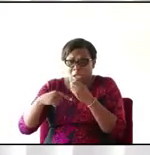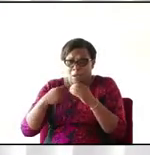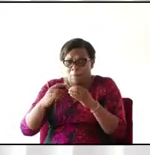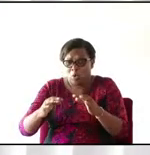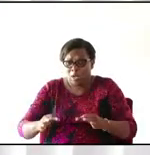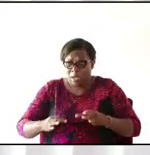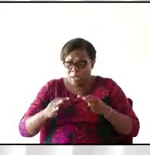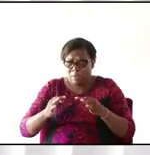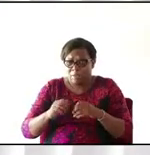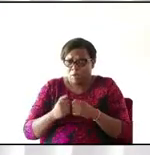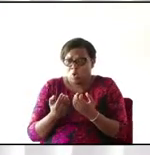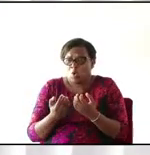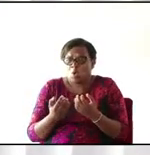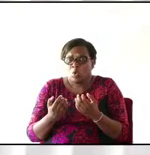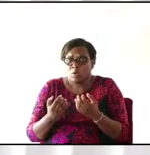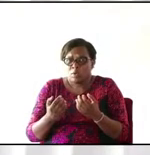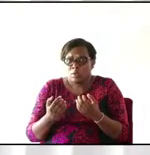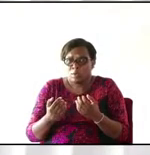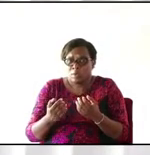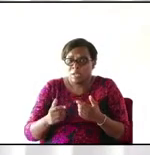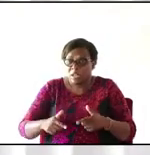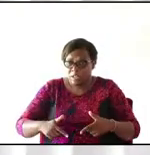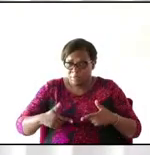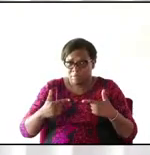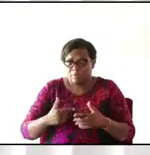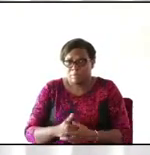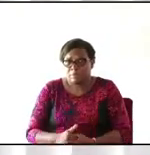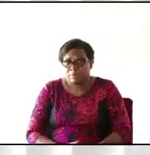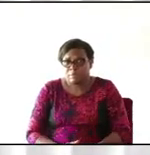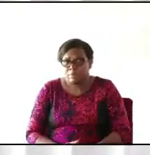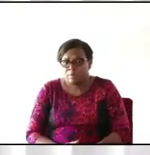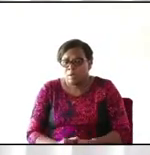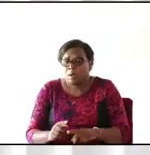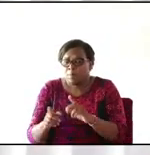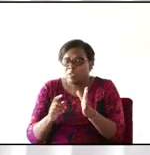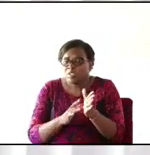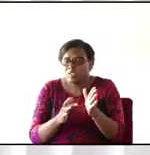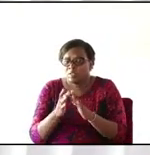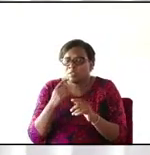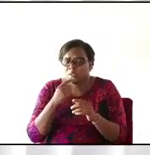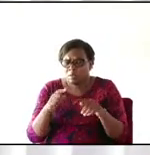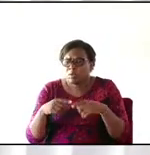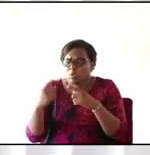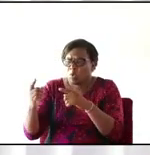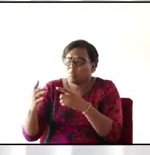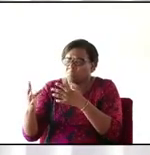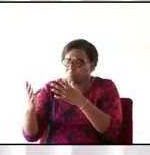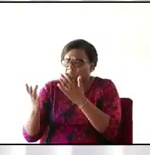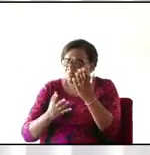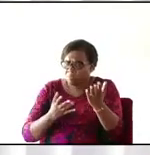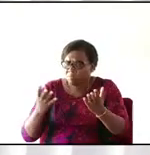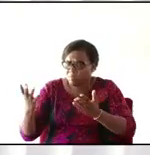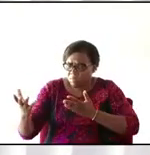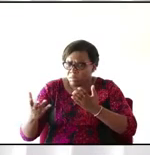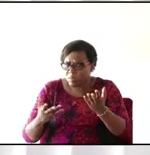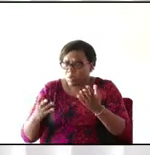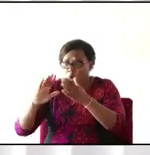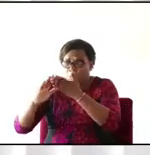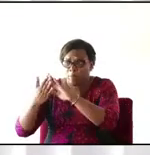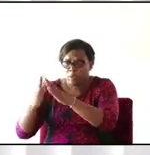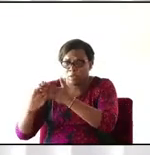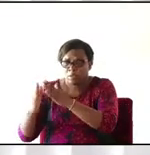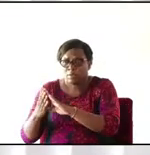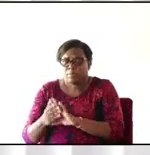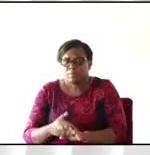that's exactly what Jesus commanded them to do. Engage community. Now, engaging community oft